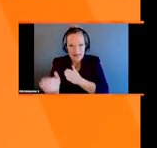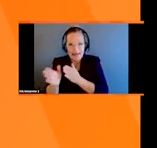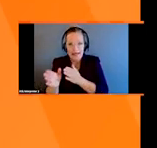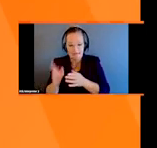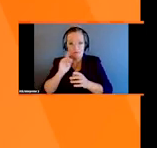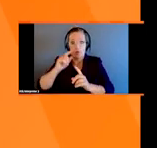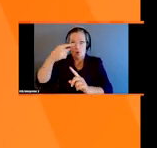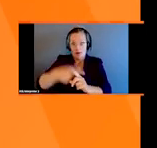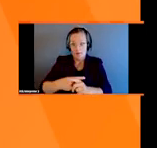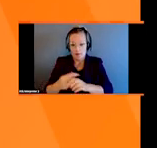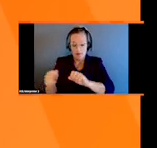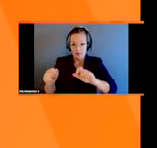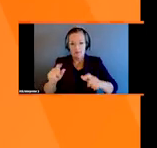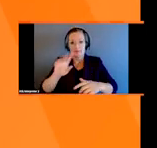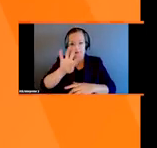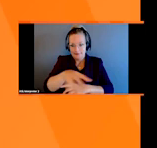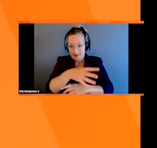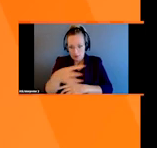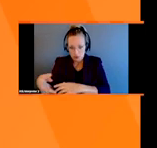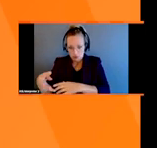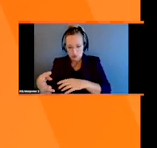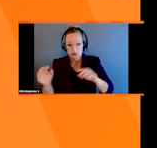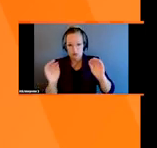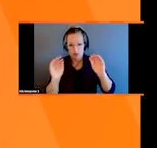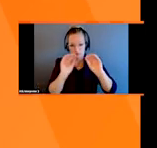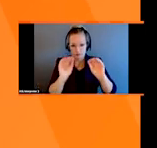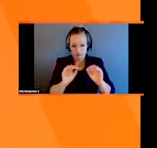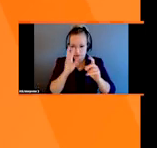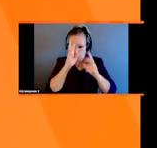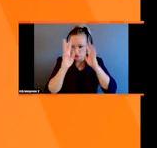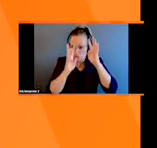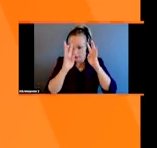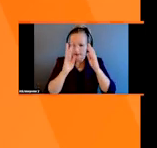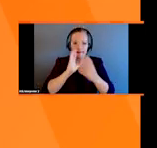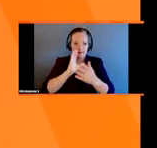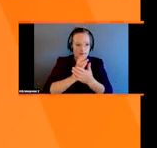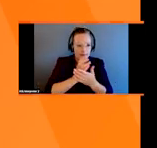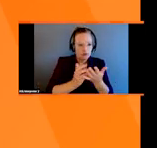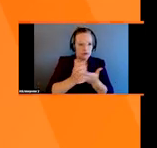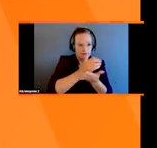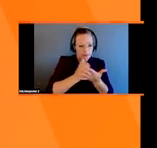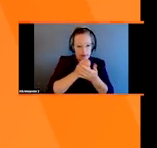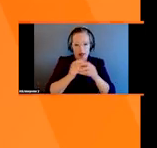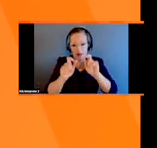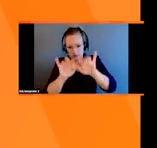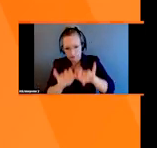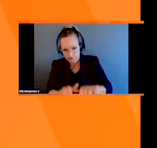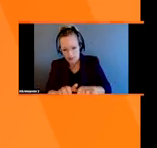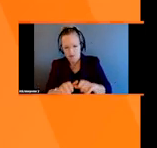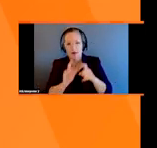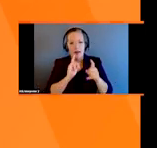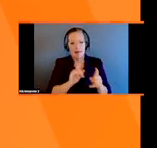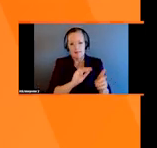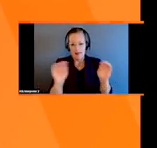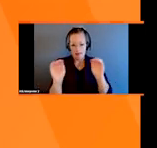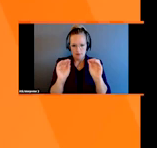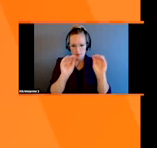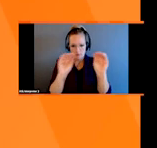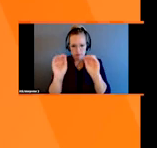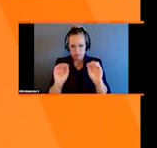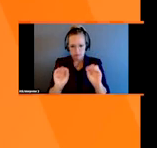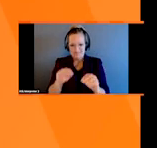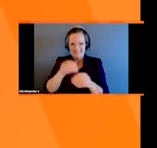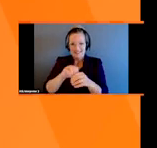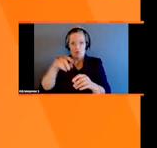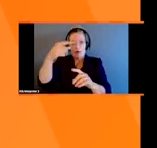month and do all my writing, get all my creative, all my images, and schedule them through the whole month. So that way I don't have to go do